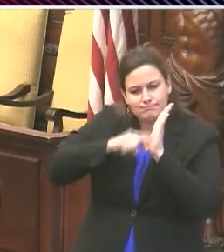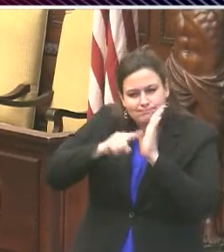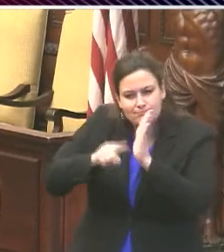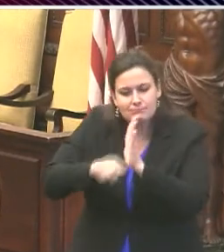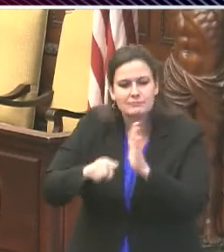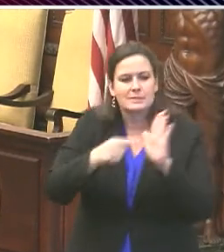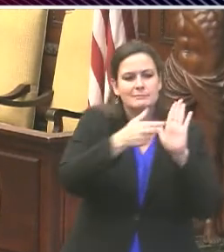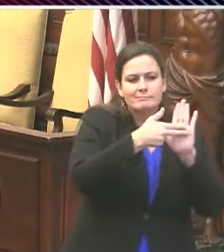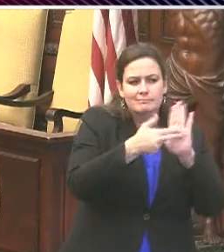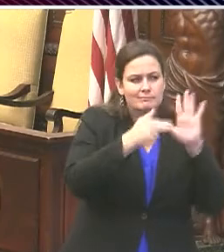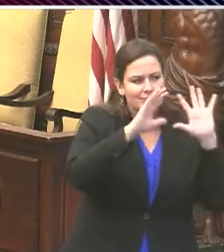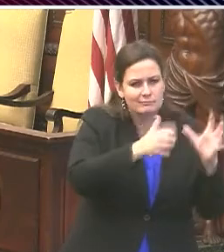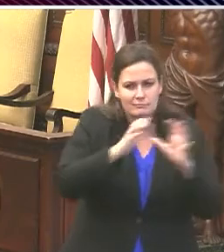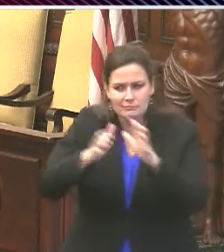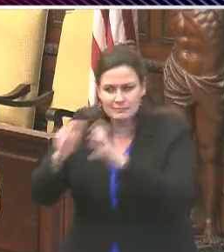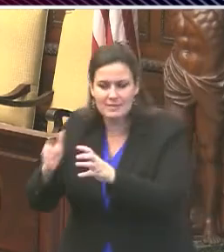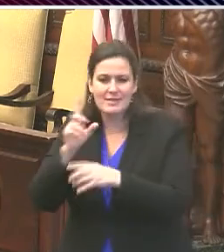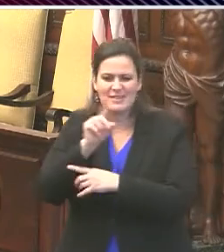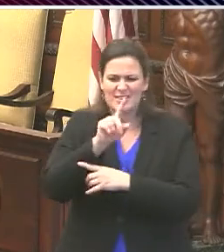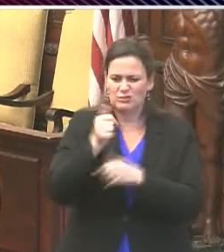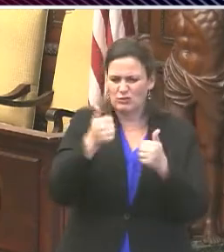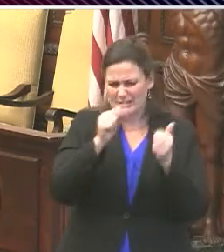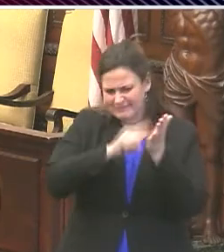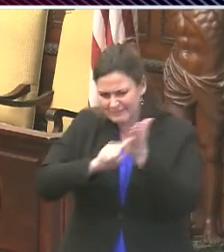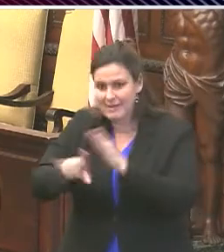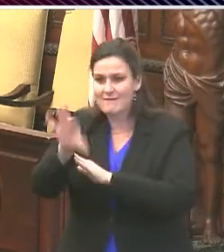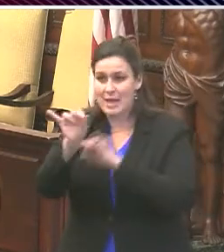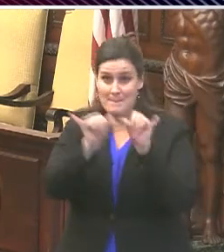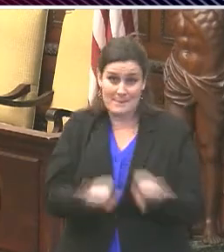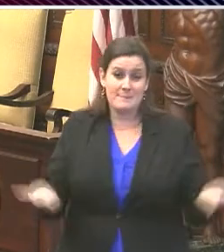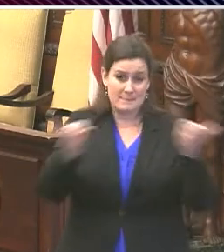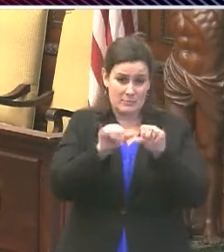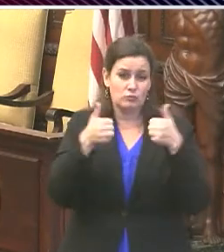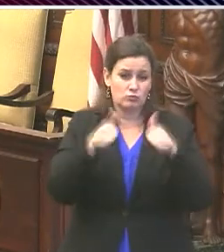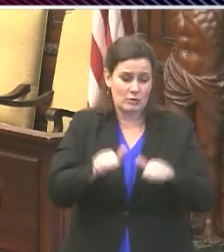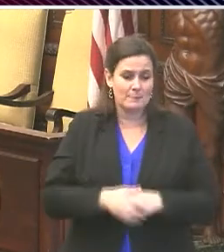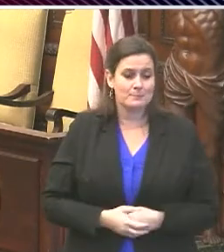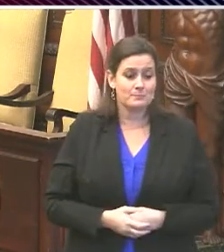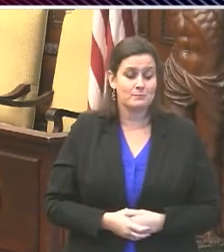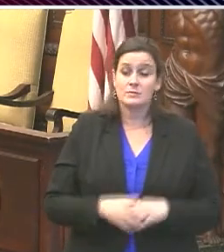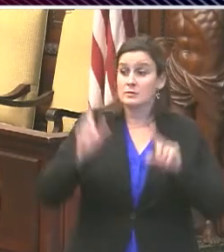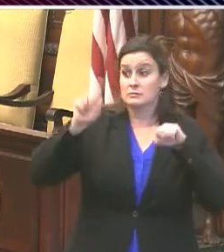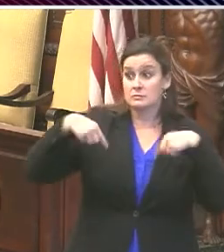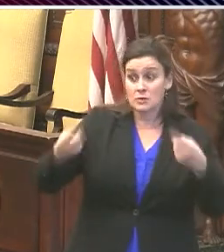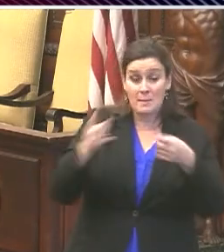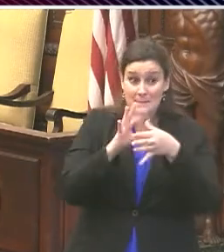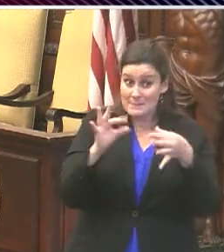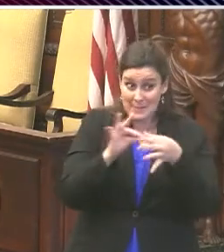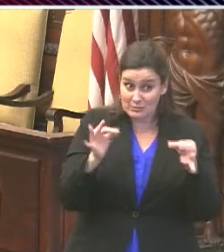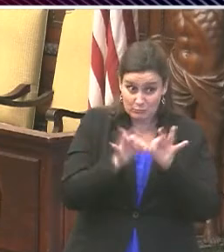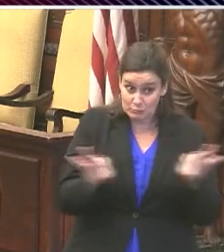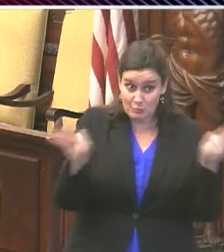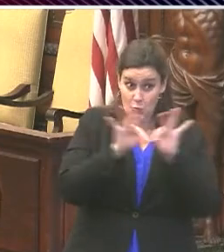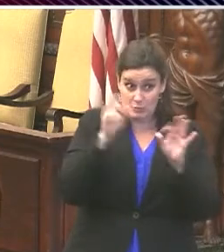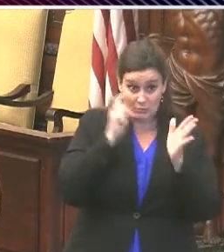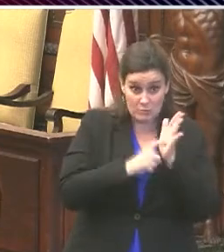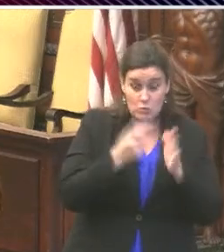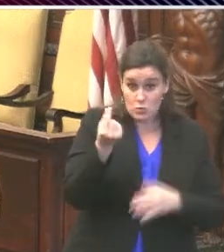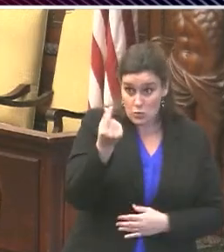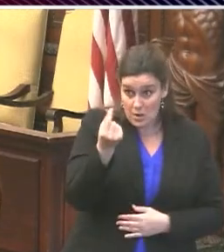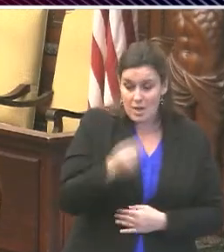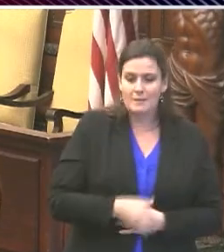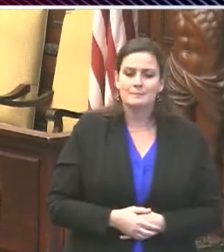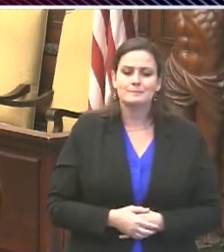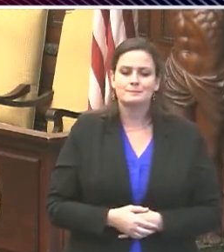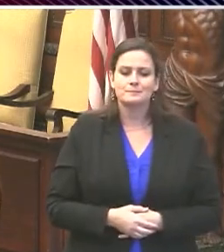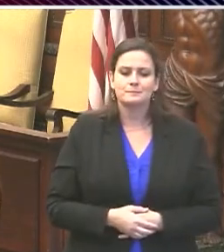look for patterns. But the key message so far is we're not finding evidence of transmission at the